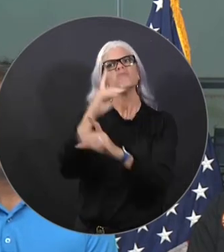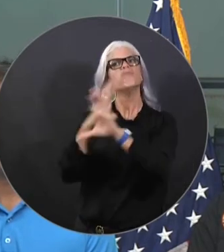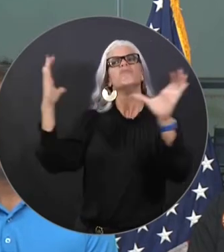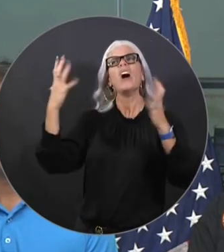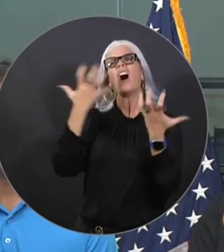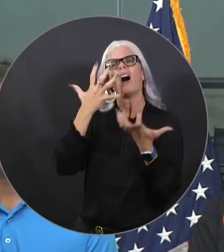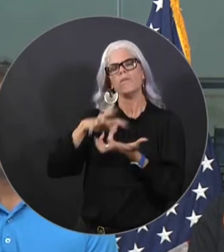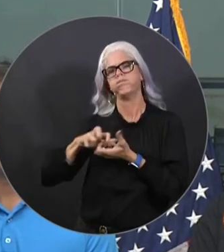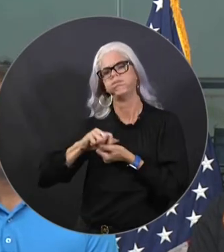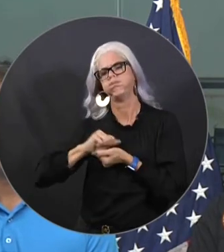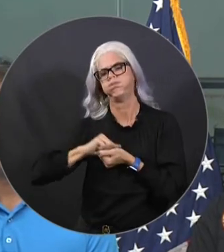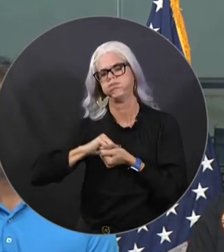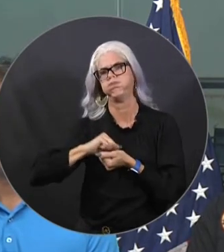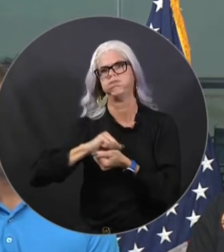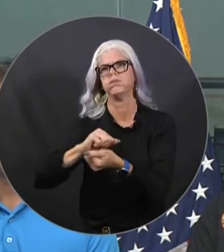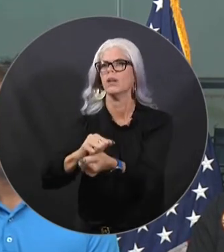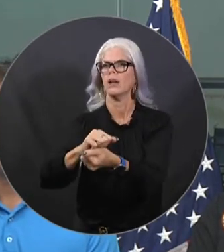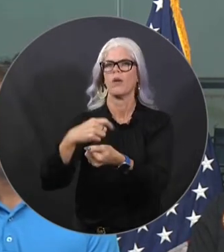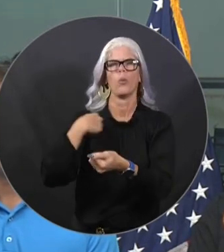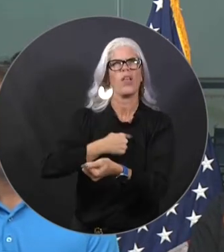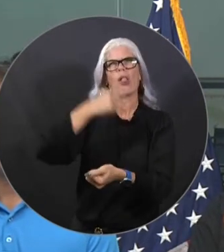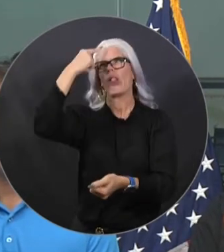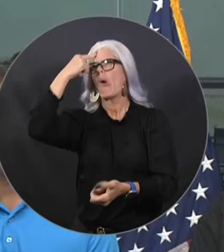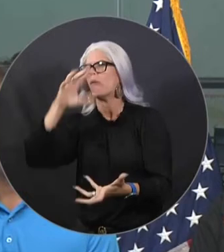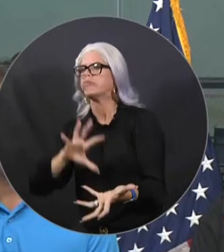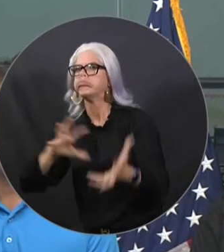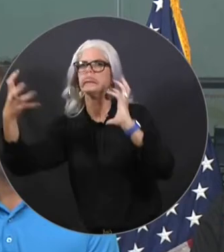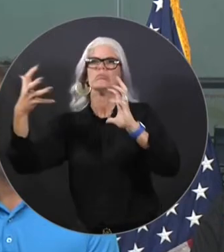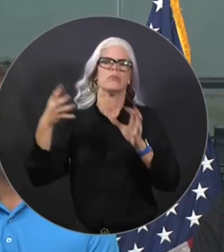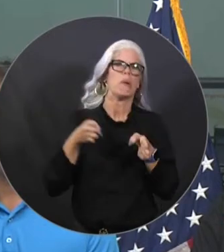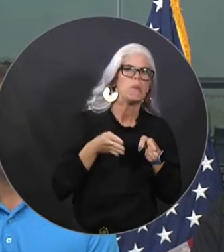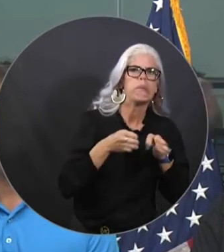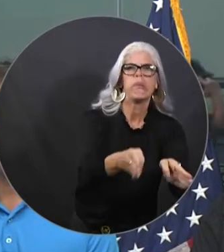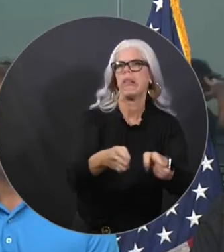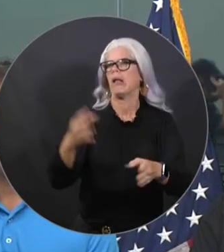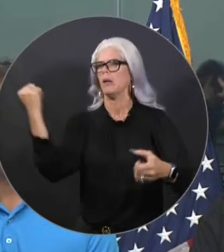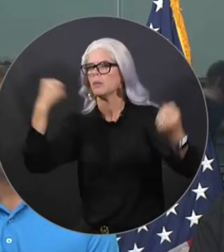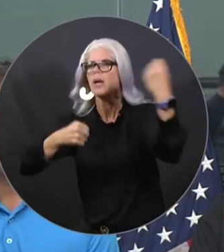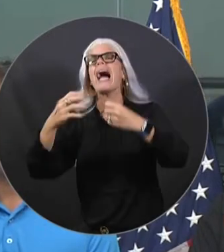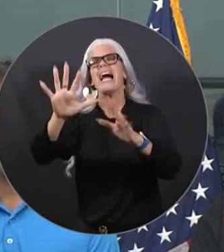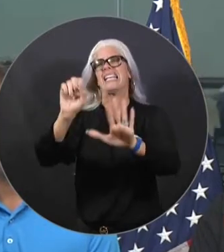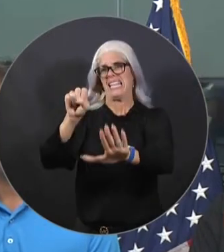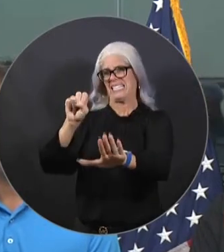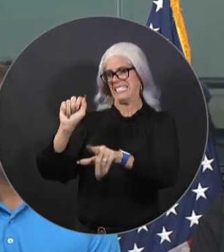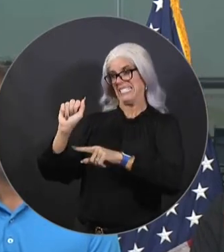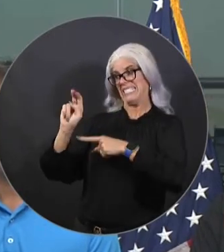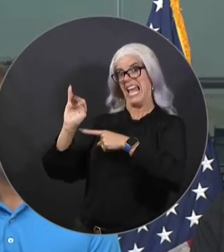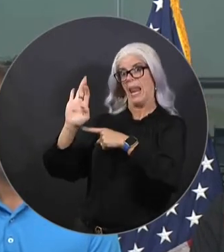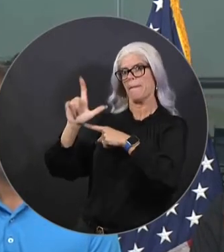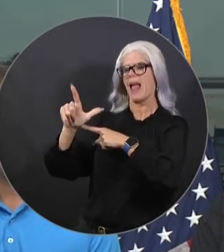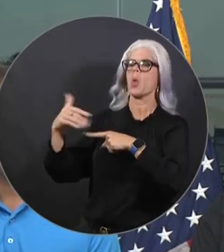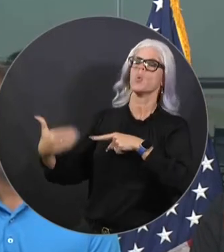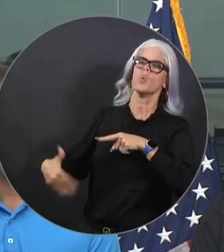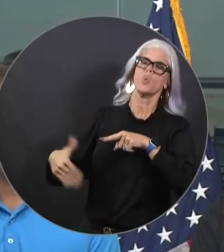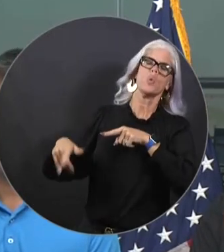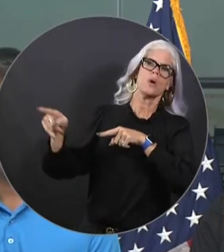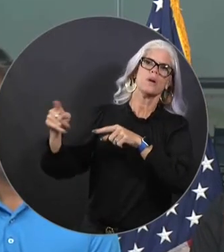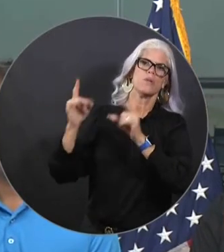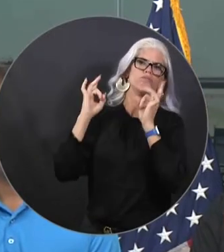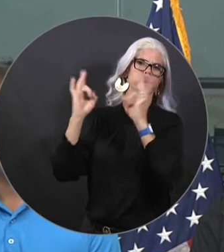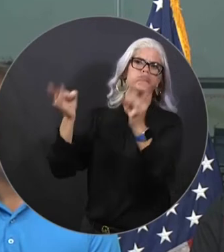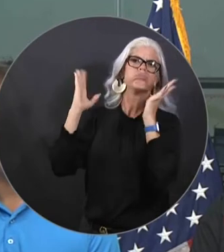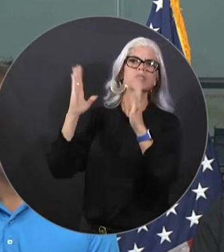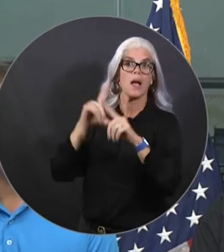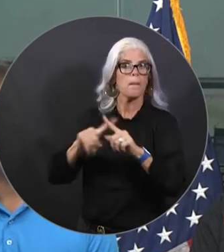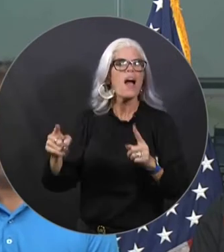roads that were blocked by debris. Of course, we did have the Sanibel. I mean, there are issues. But there's also a lot of roads where the